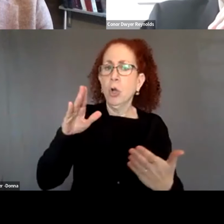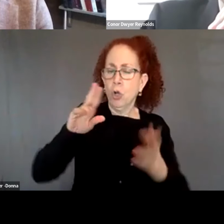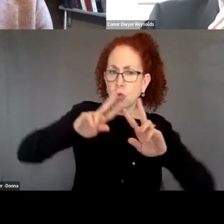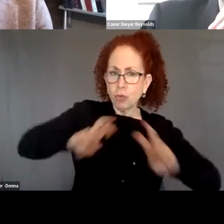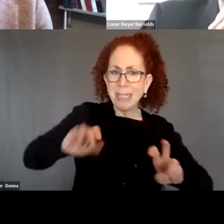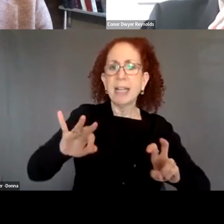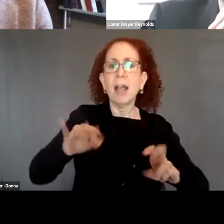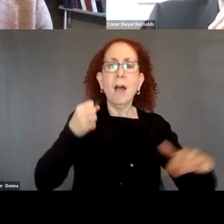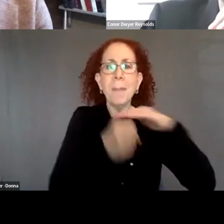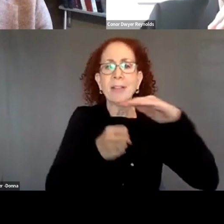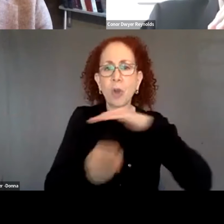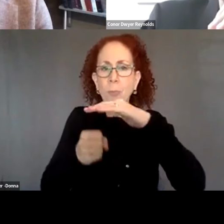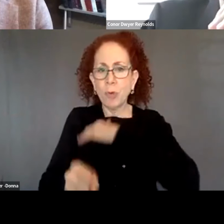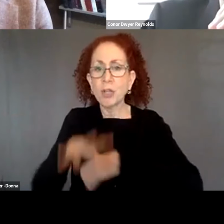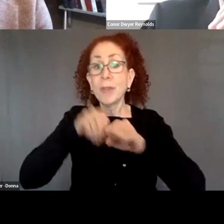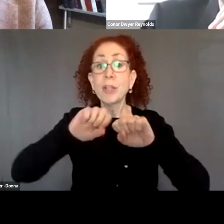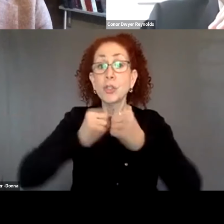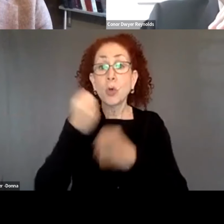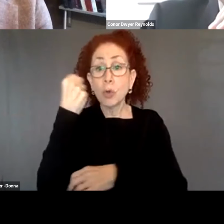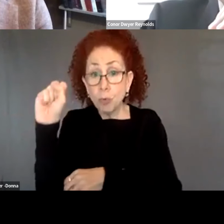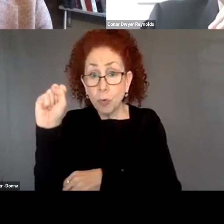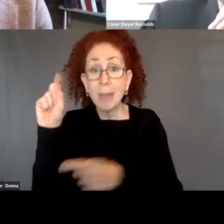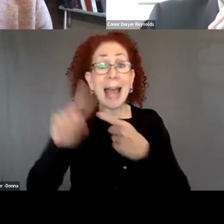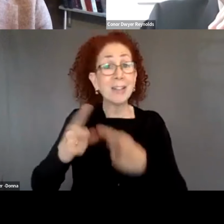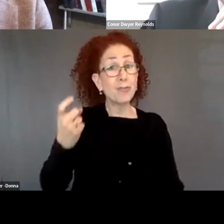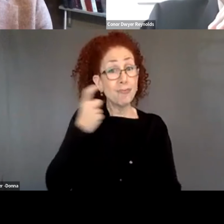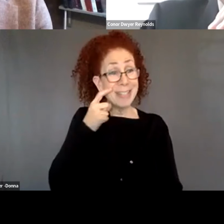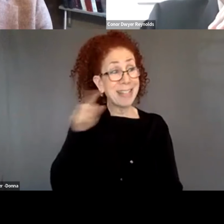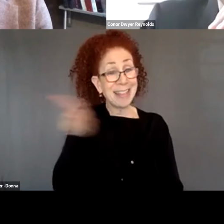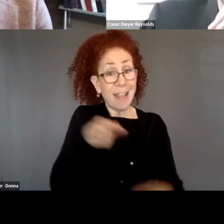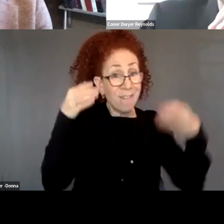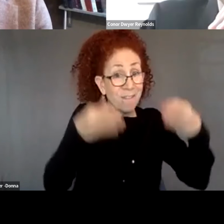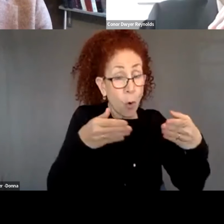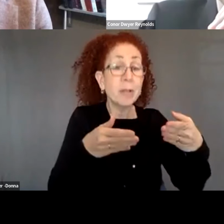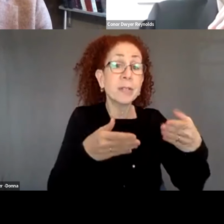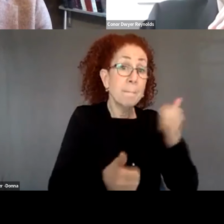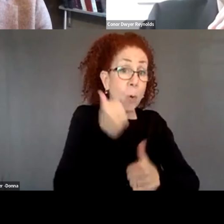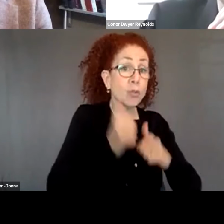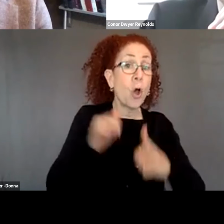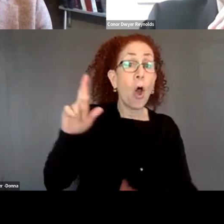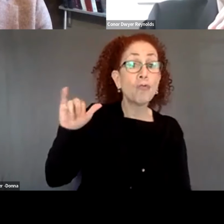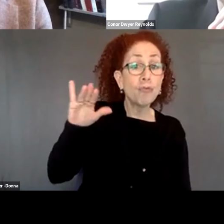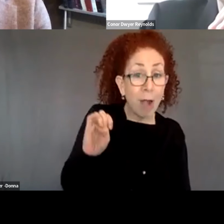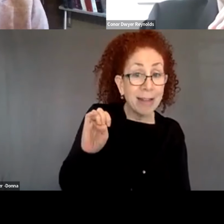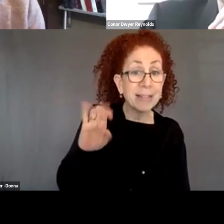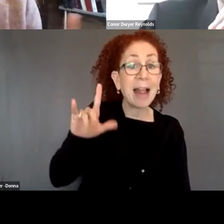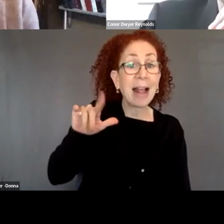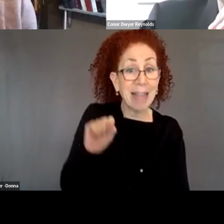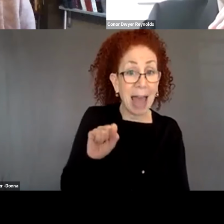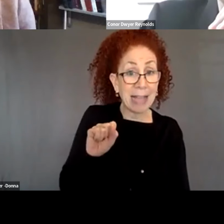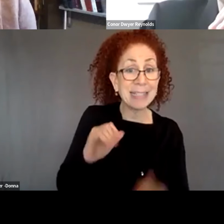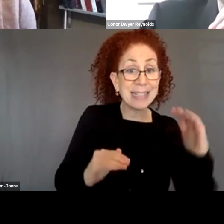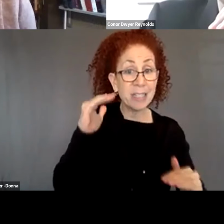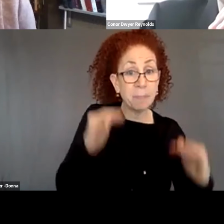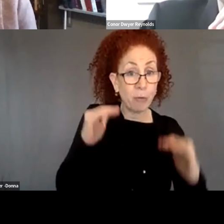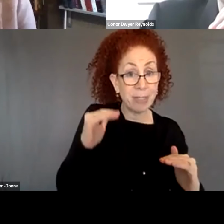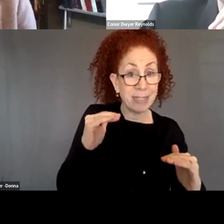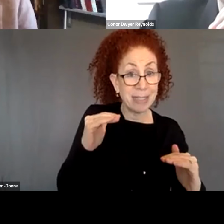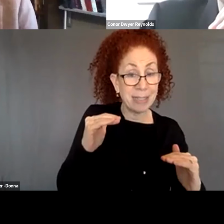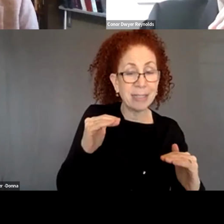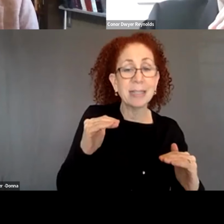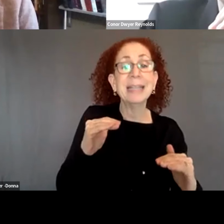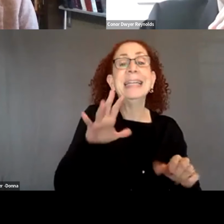within social movements that have, until recently, focused primarily on race and class disparities at various stages in the